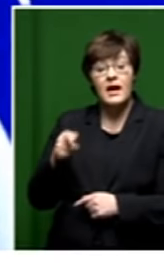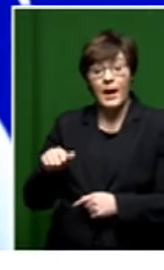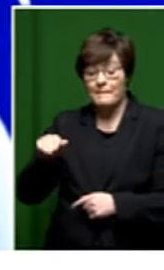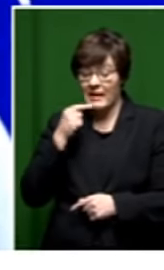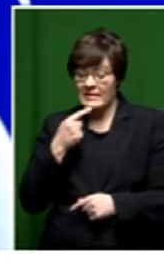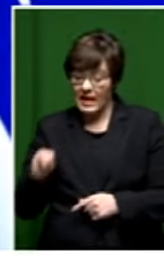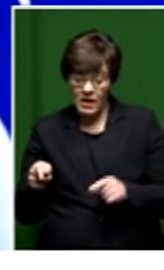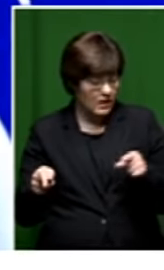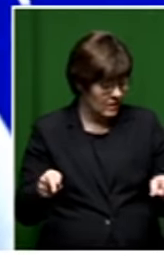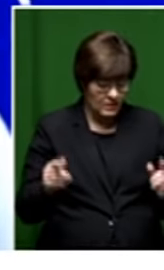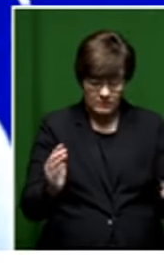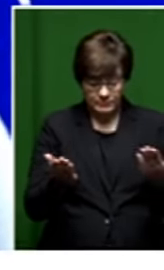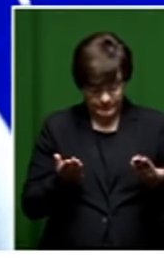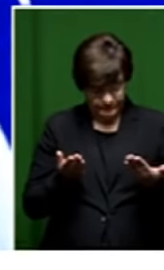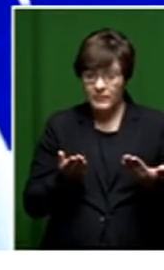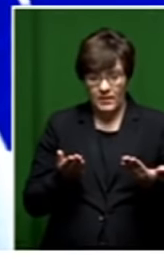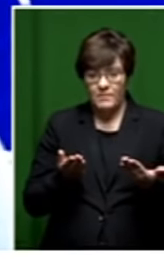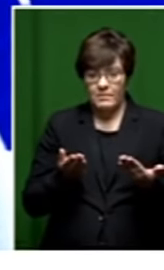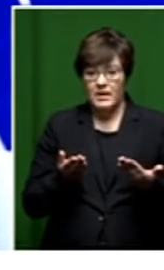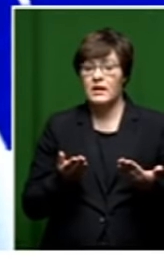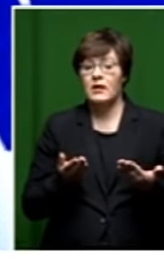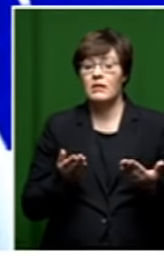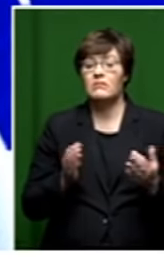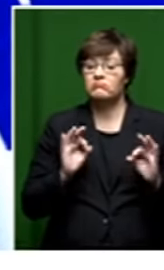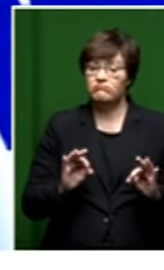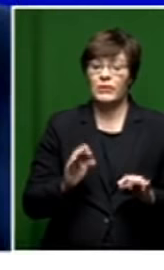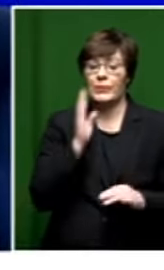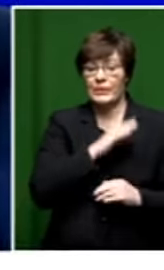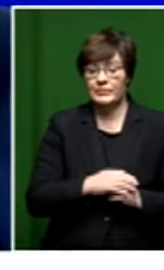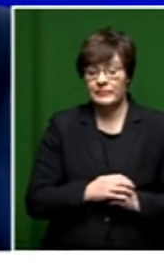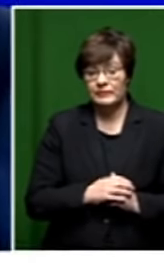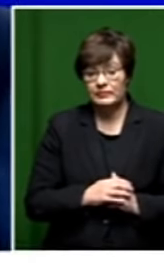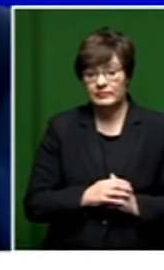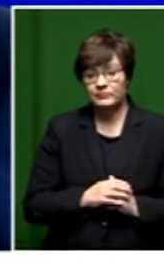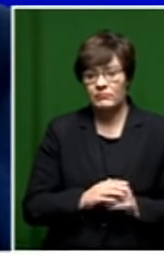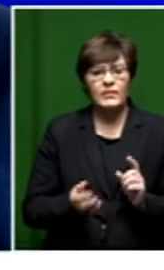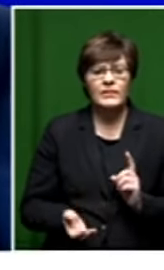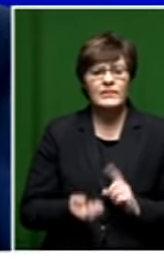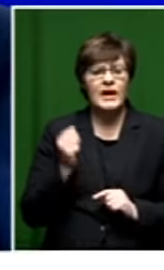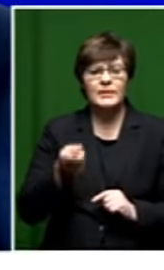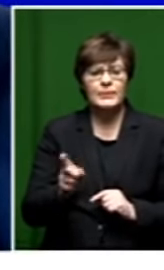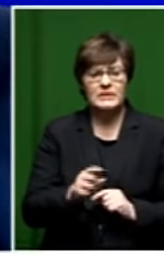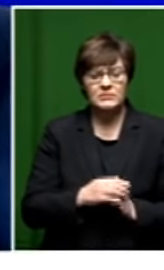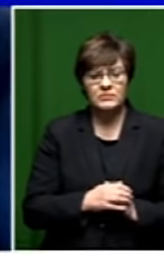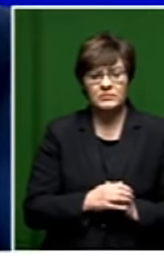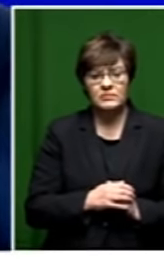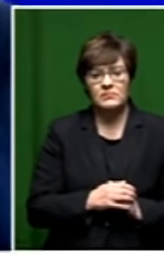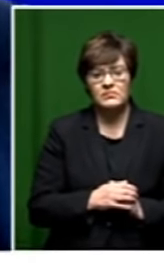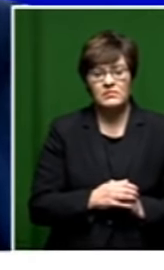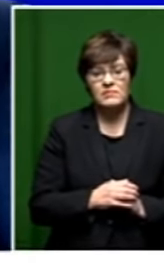banks are saying is not substantially correct. So what did you find in this instance?